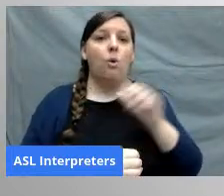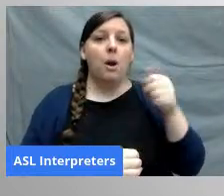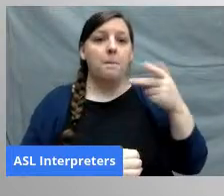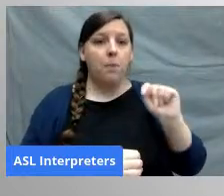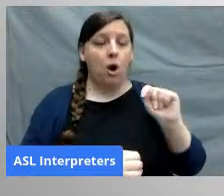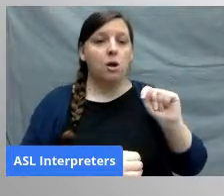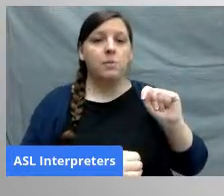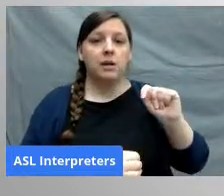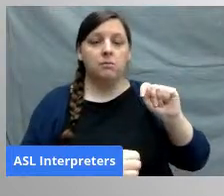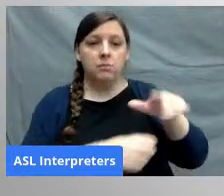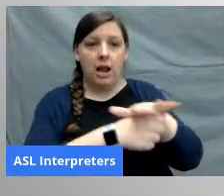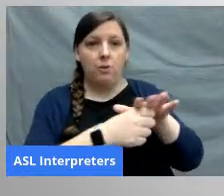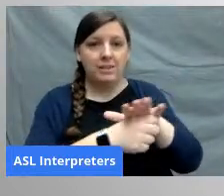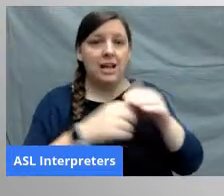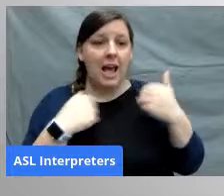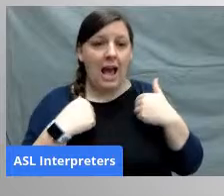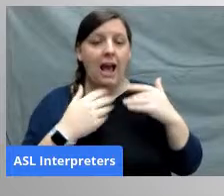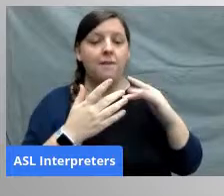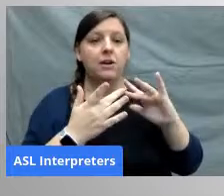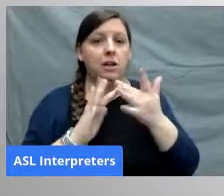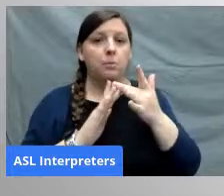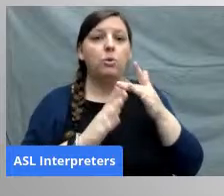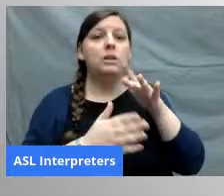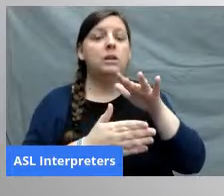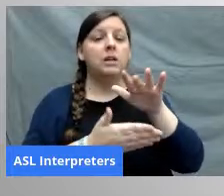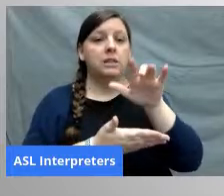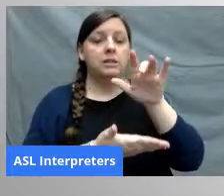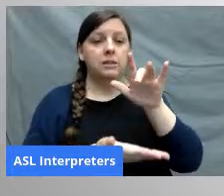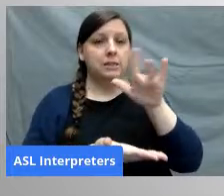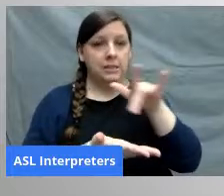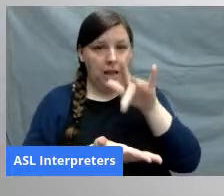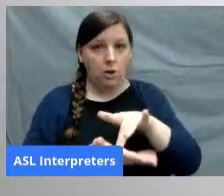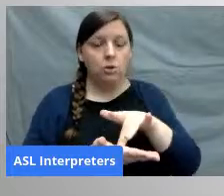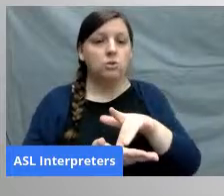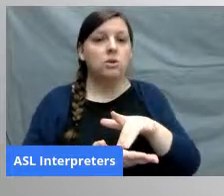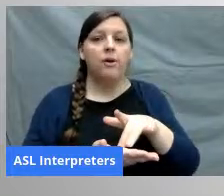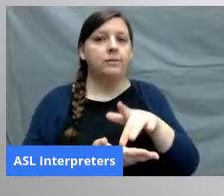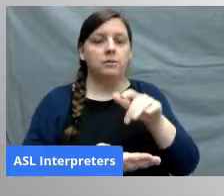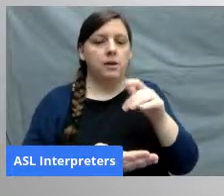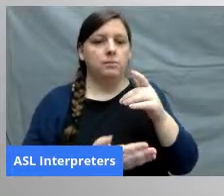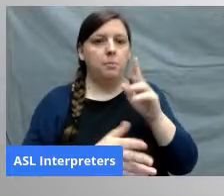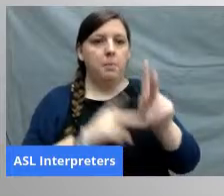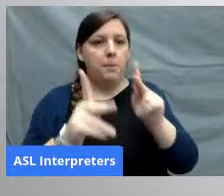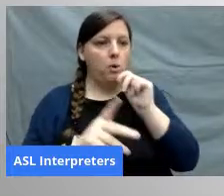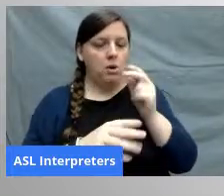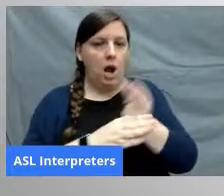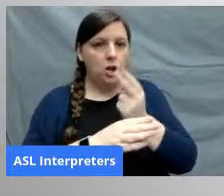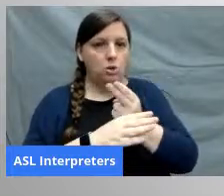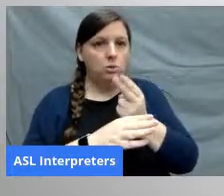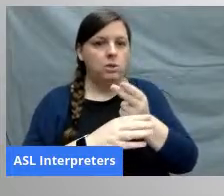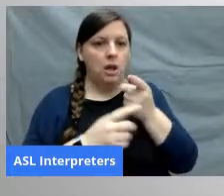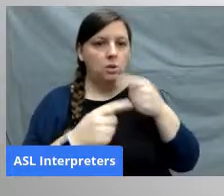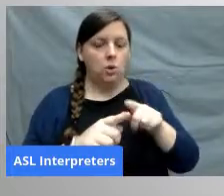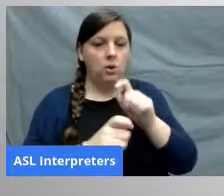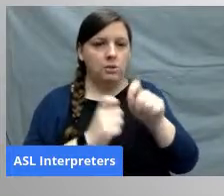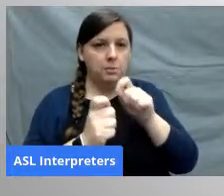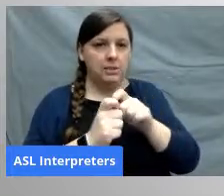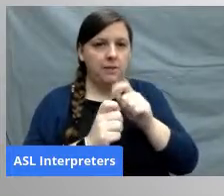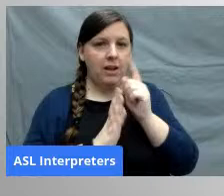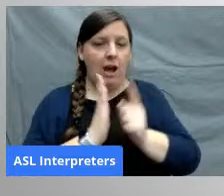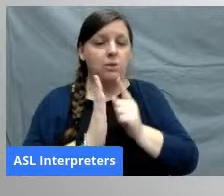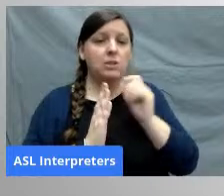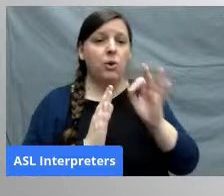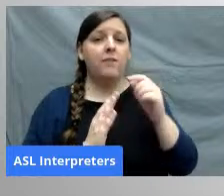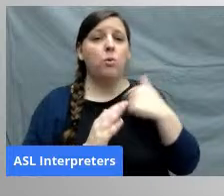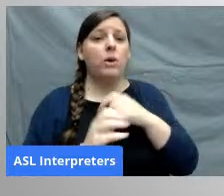that may go unused during certain hours. And so the more that we can get services in communities, I feel like